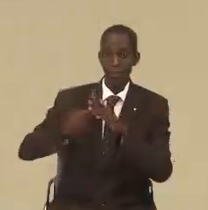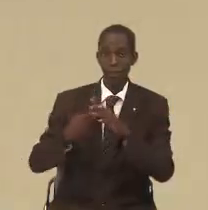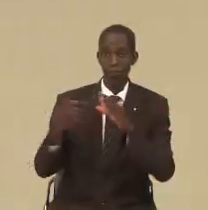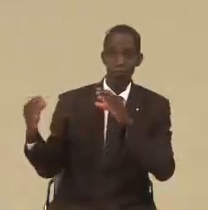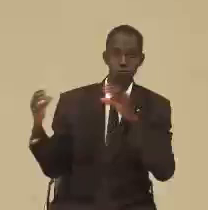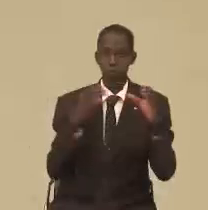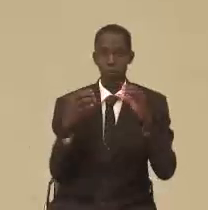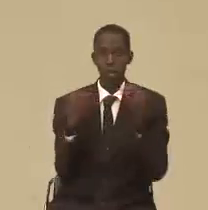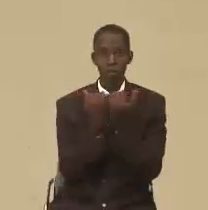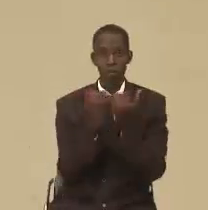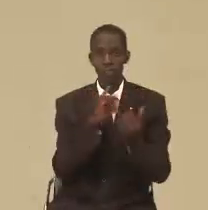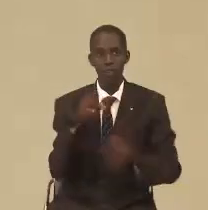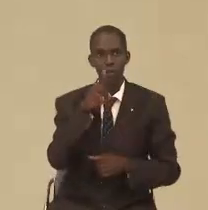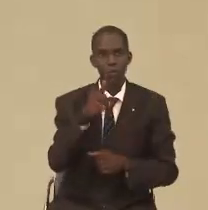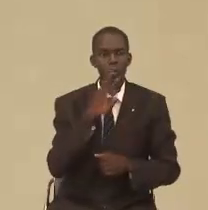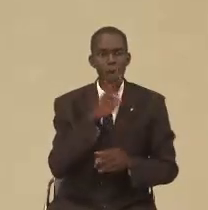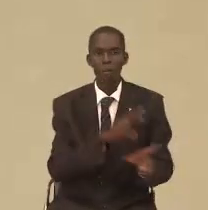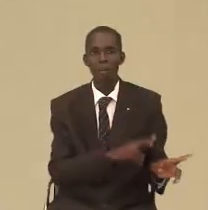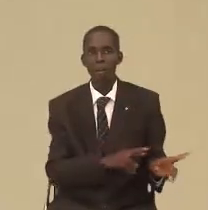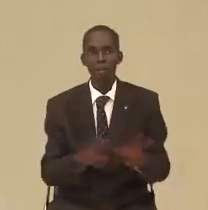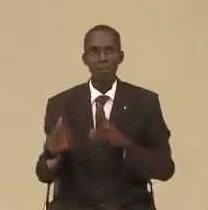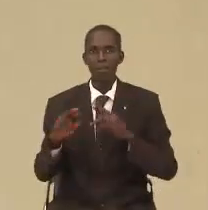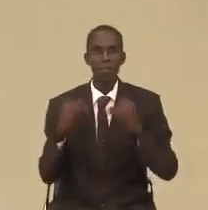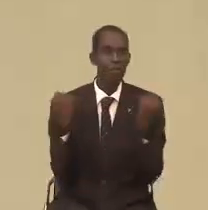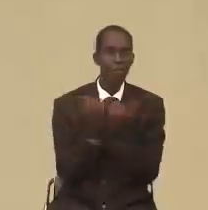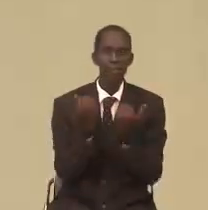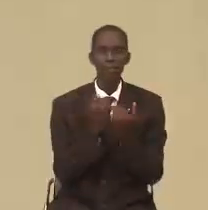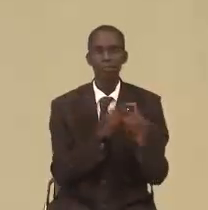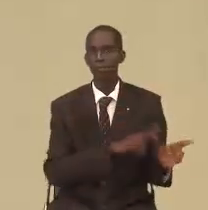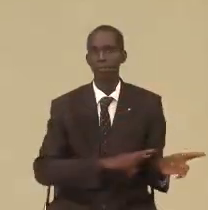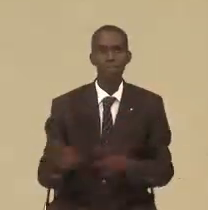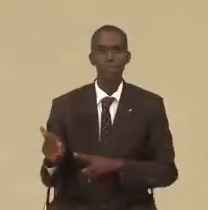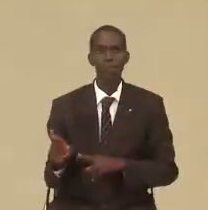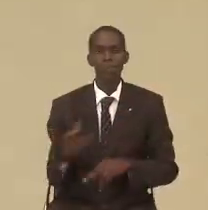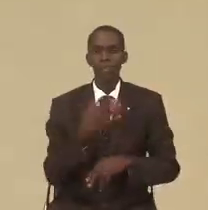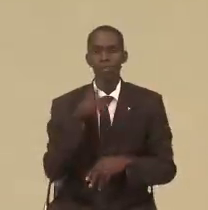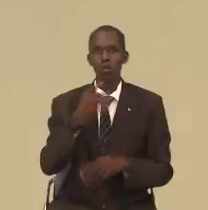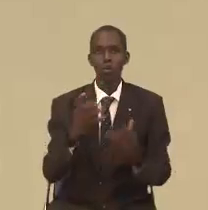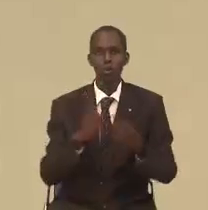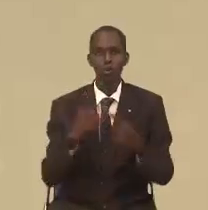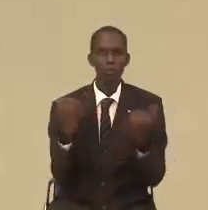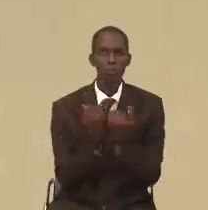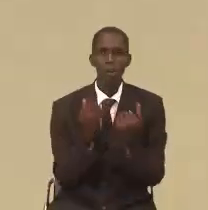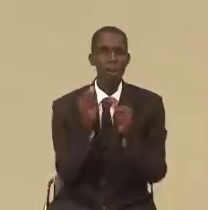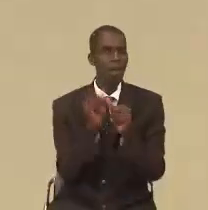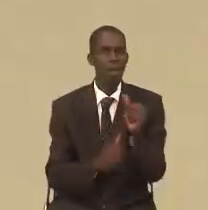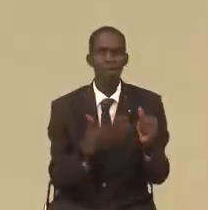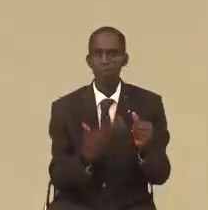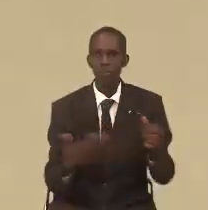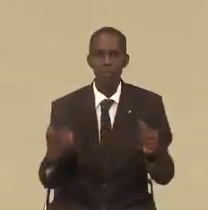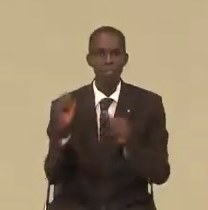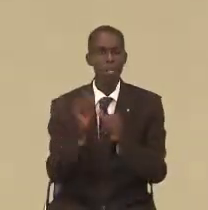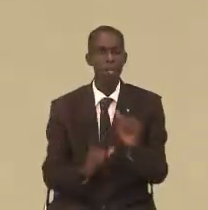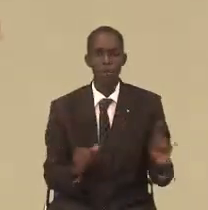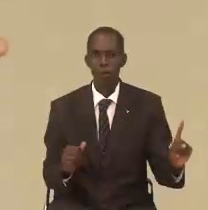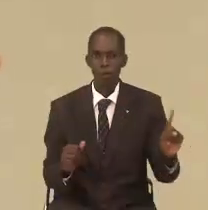and you are kind of fighting ready, and you want to fight everything, everyone.